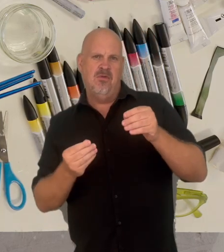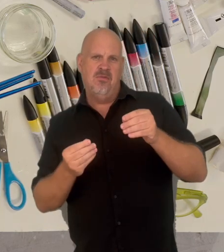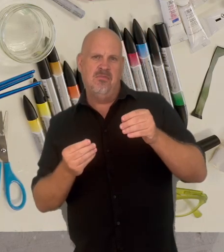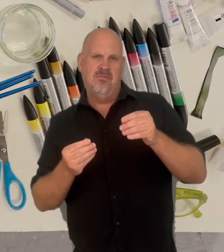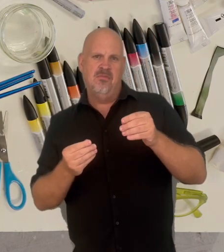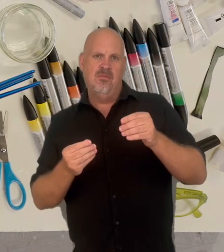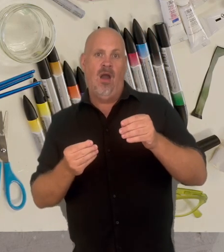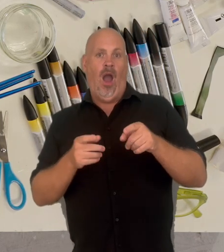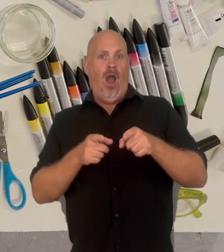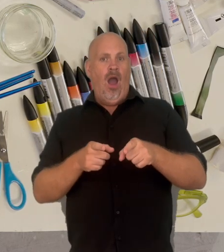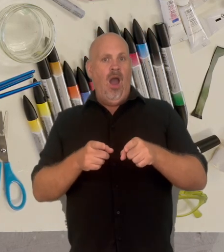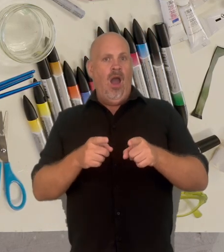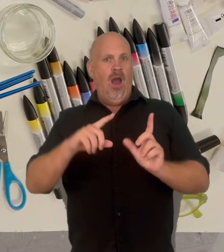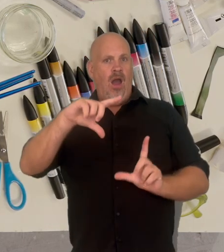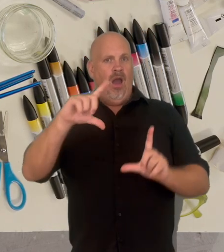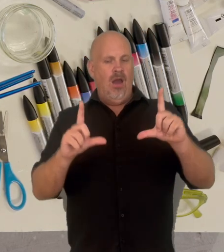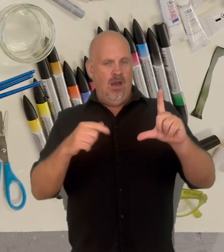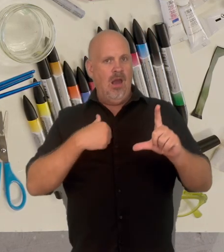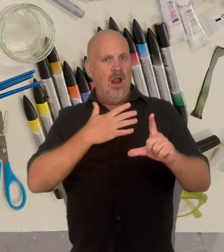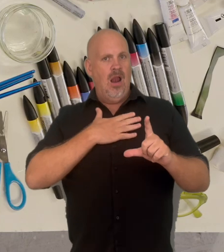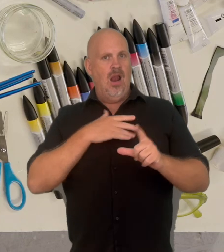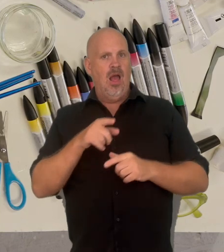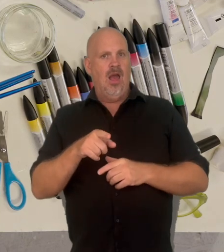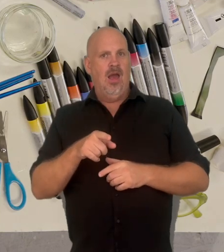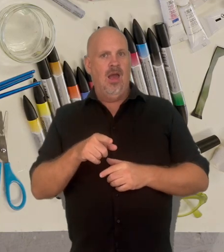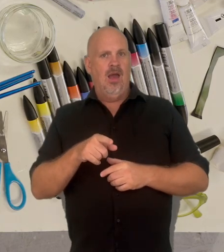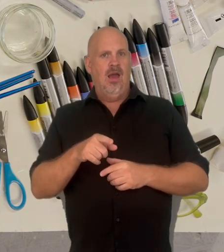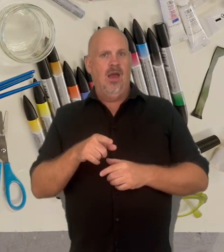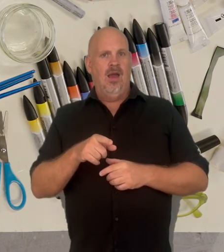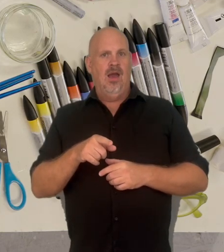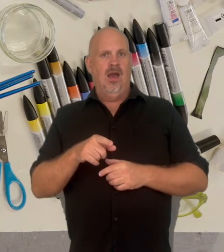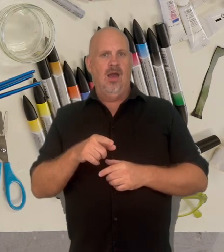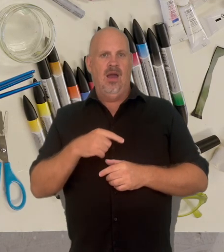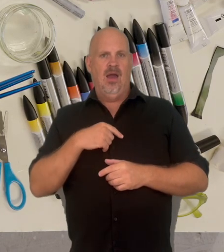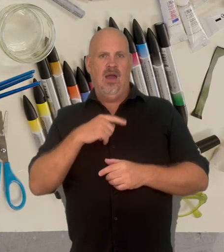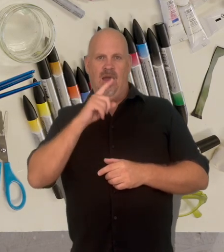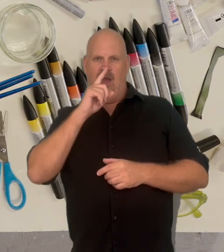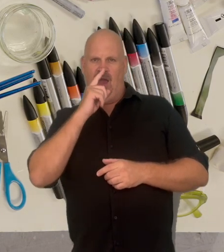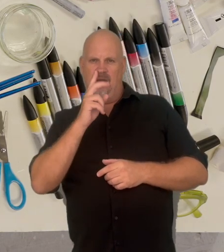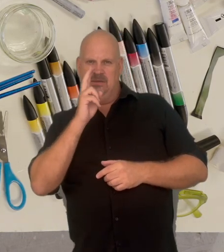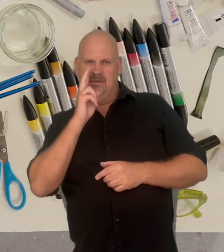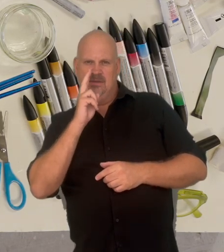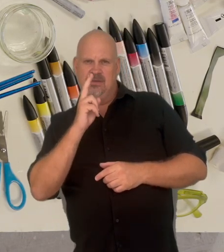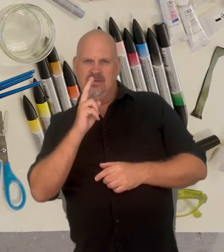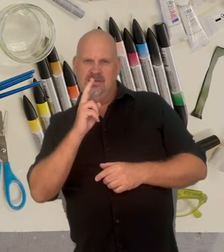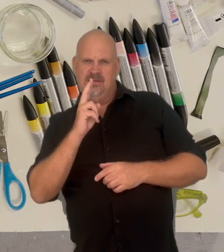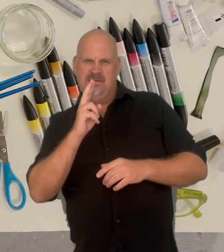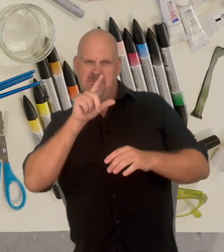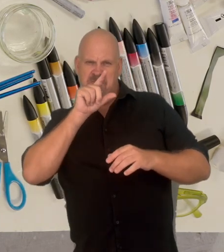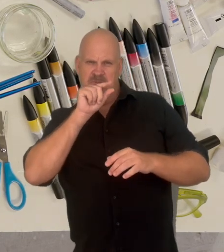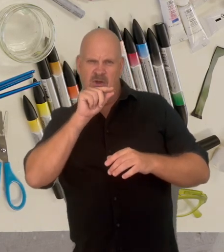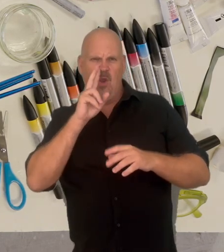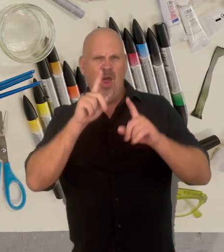Ooh, I like that. Now I can kind of see the suggestion of a flying bird, but then this almost looks like a leaf